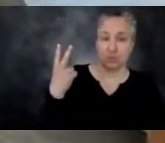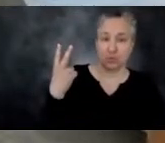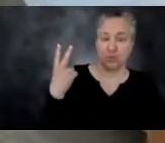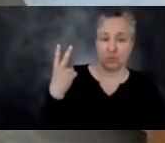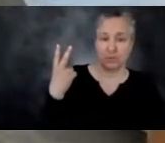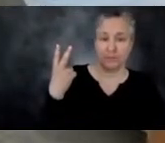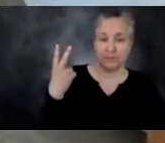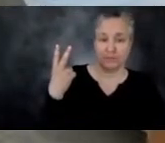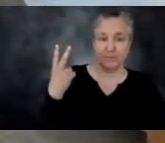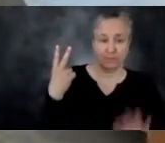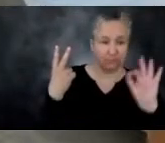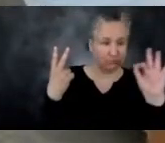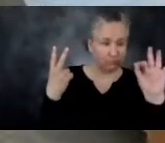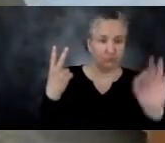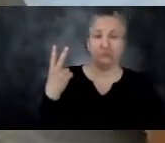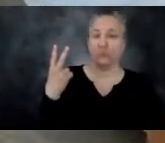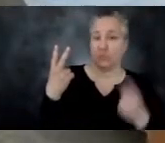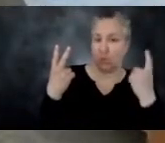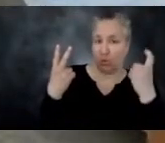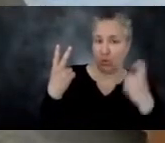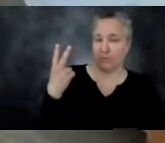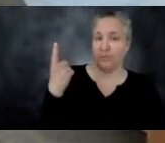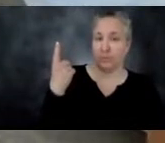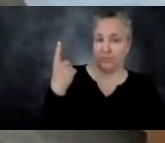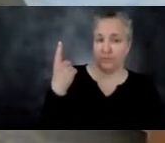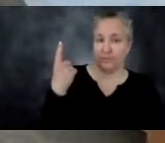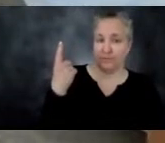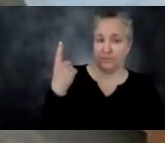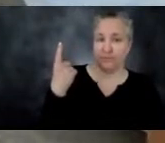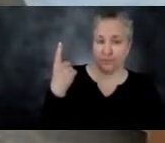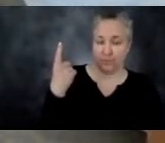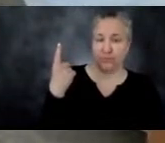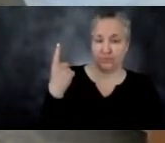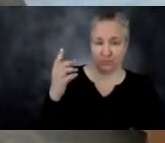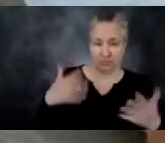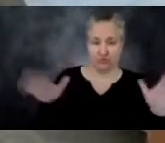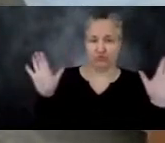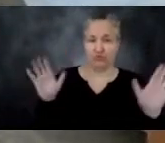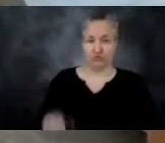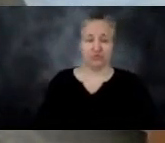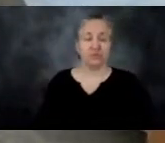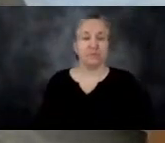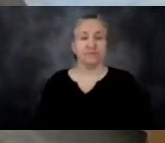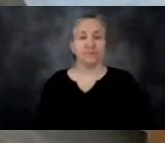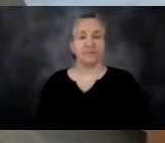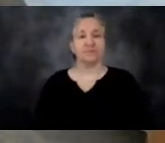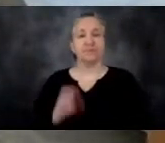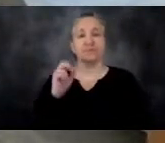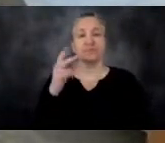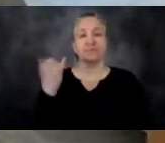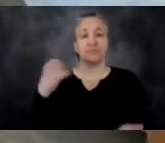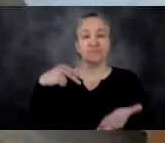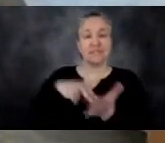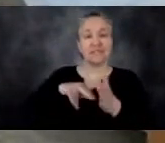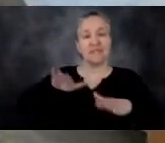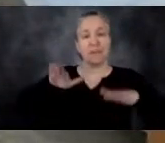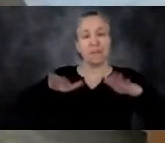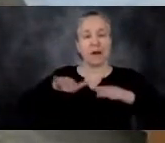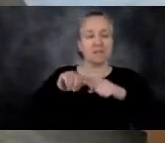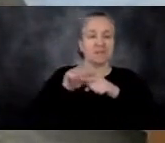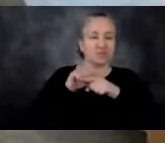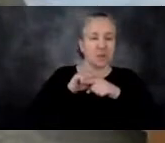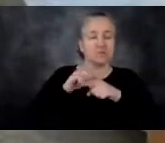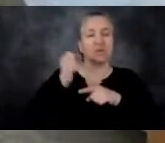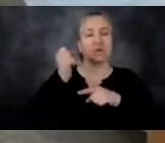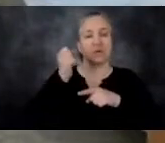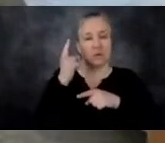Two. Good job, guys. One more. And relax. All right, we're gonna do a standing balance exercise with an